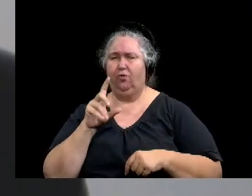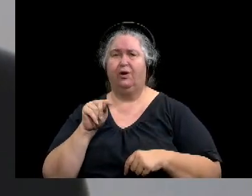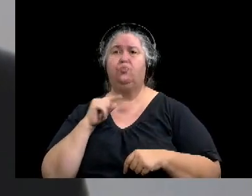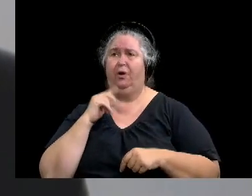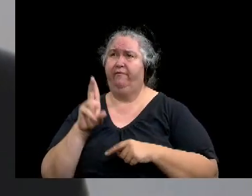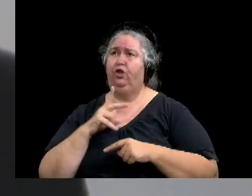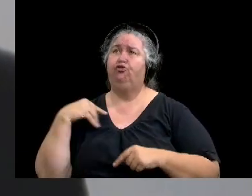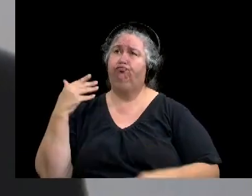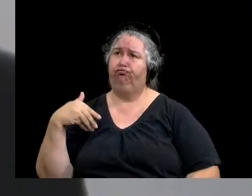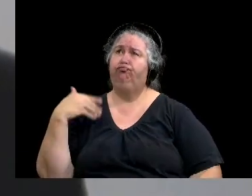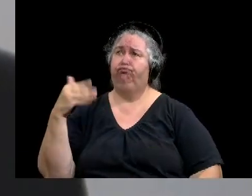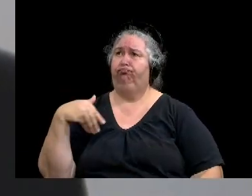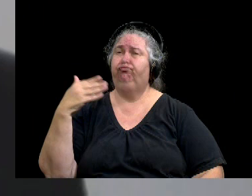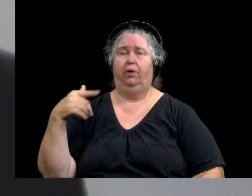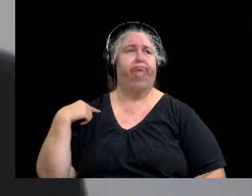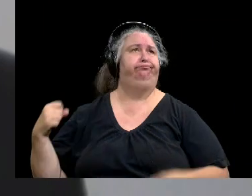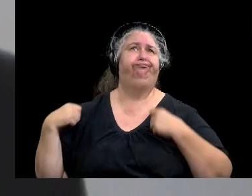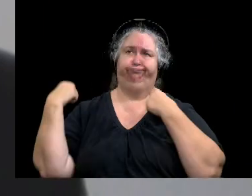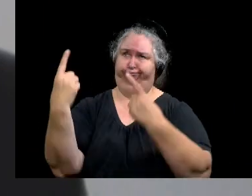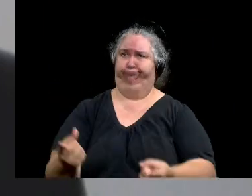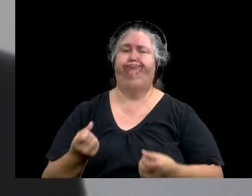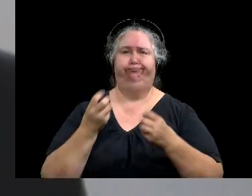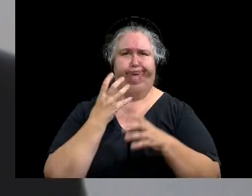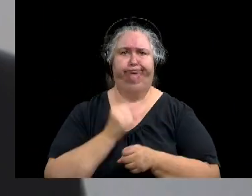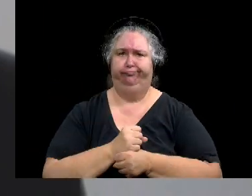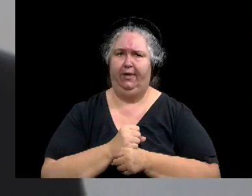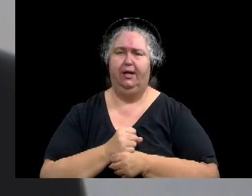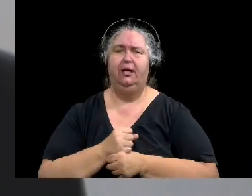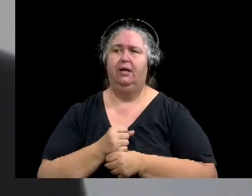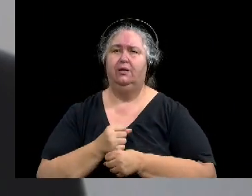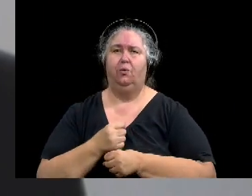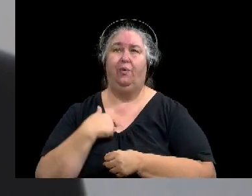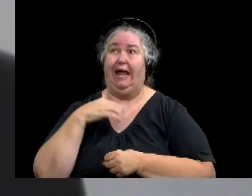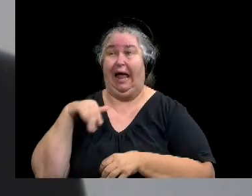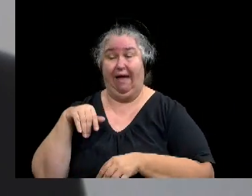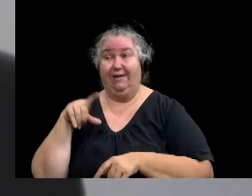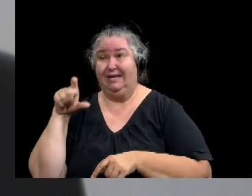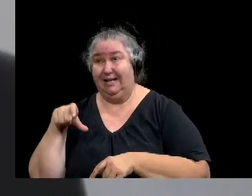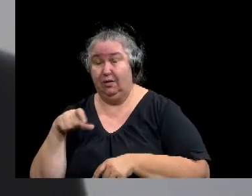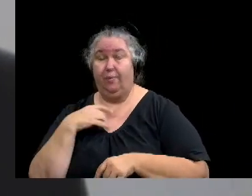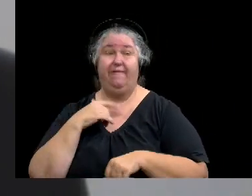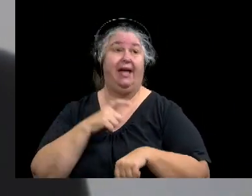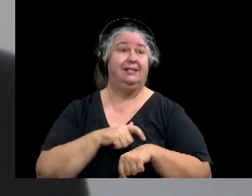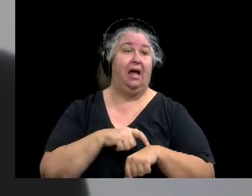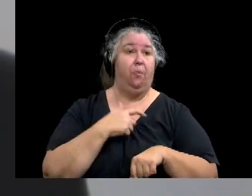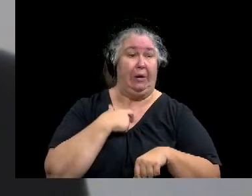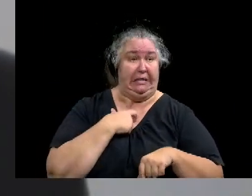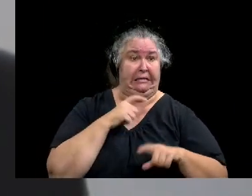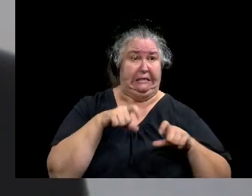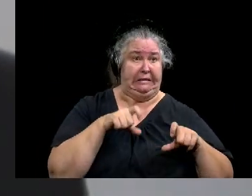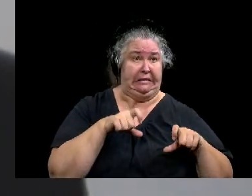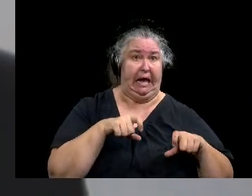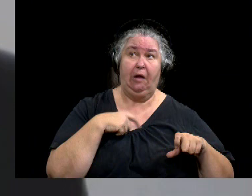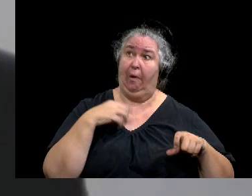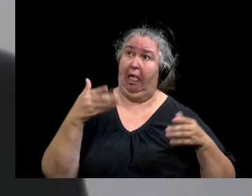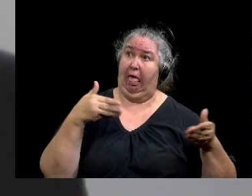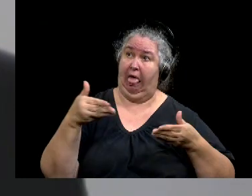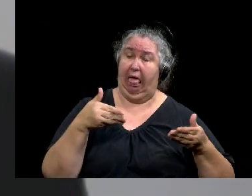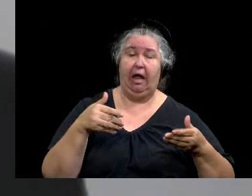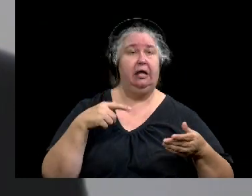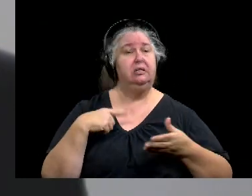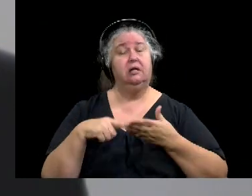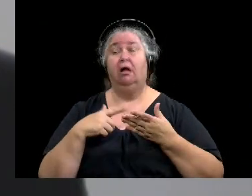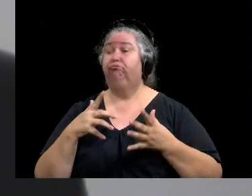for eons. And so we've had periods where we haven't needed them, and we've had periods where we've had to use them. We currently have a very